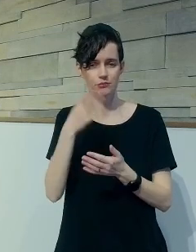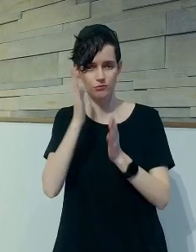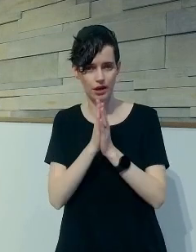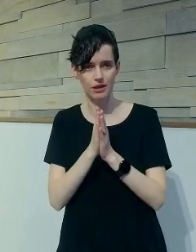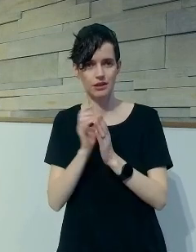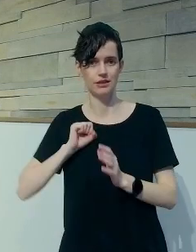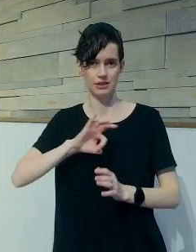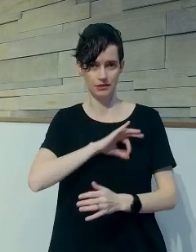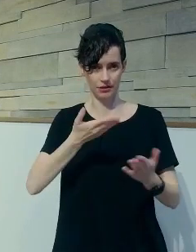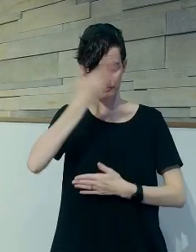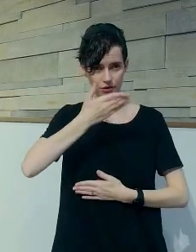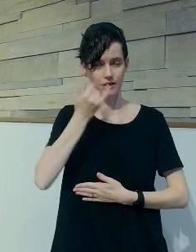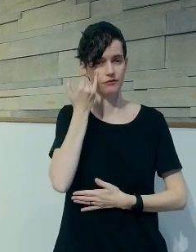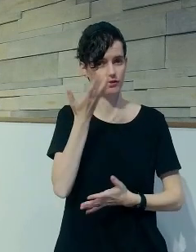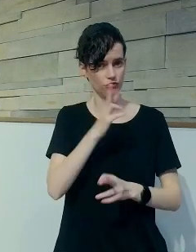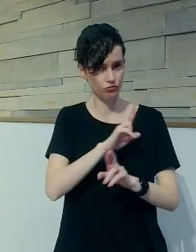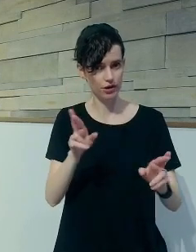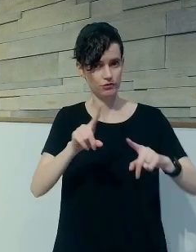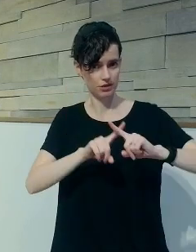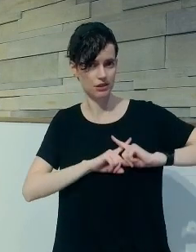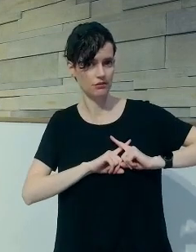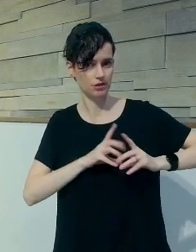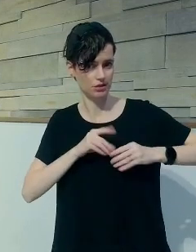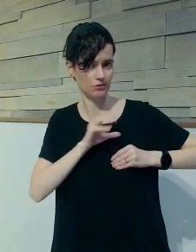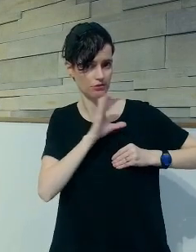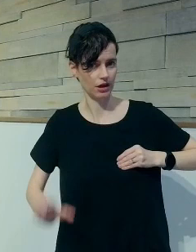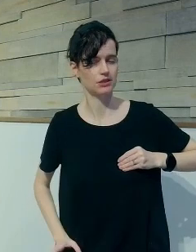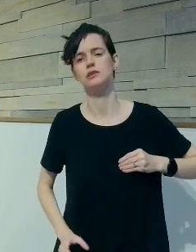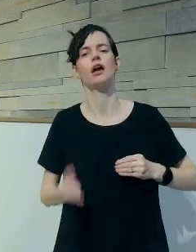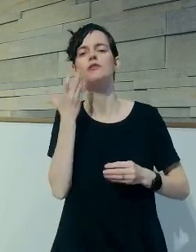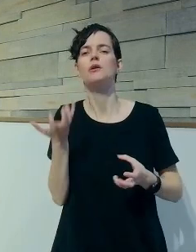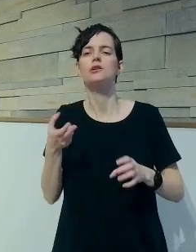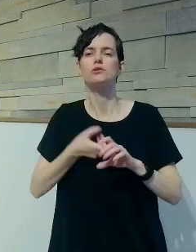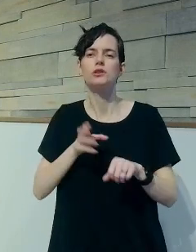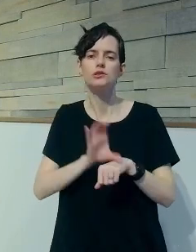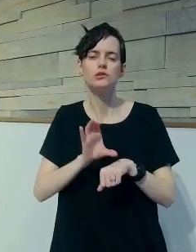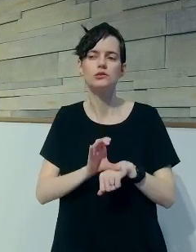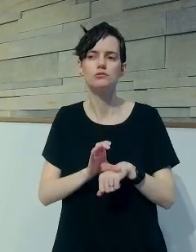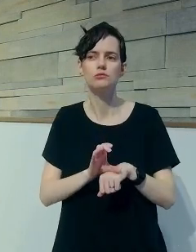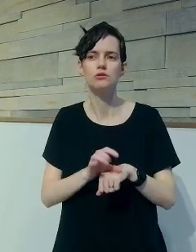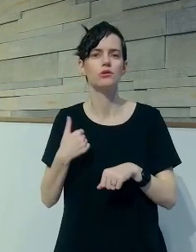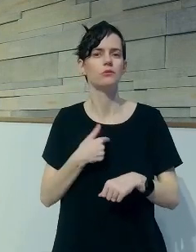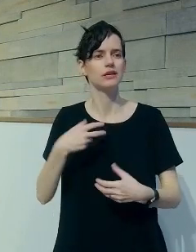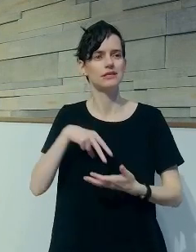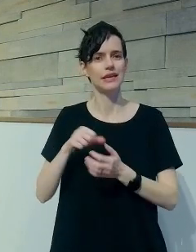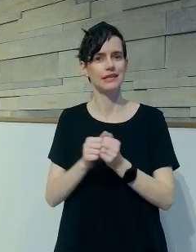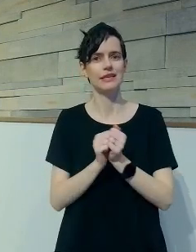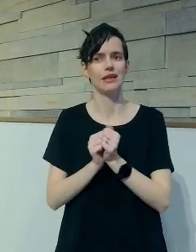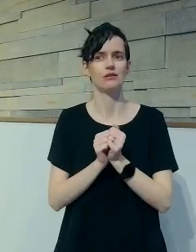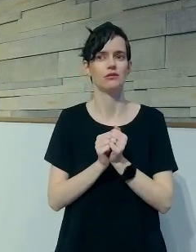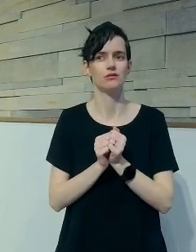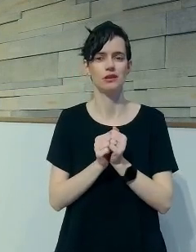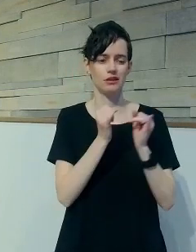ready to receive that life, to receive Christ as your Savior, we will be here. If you want to come and join this church, when we stand together and when we face,